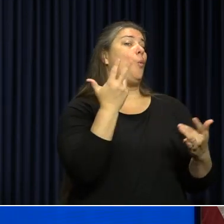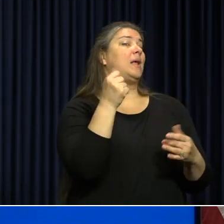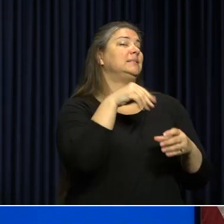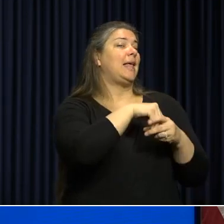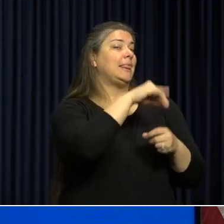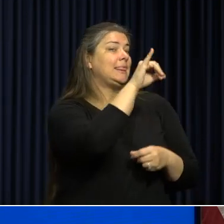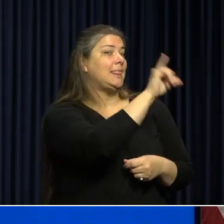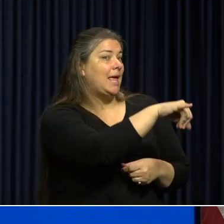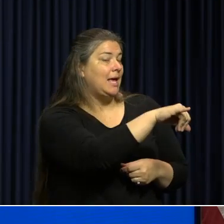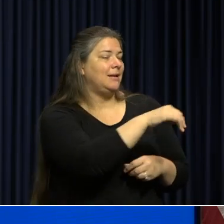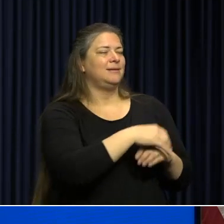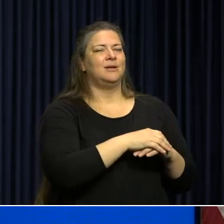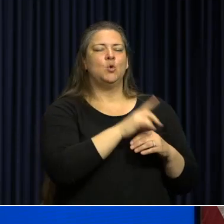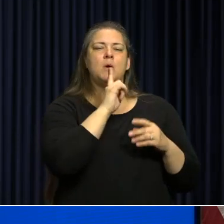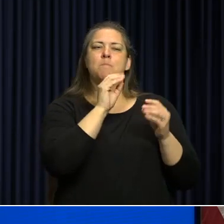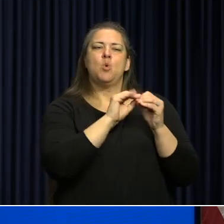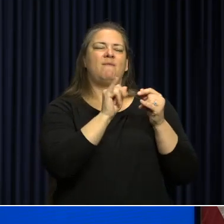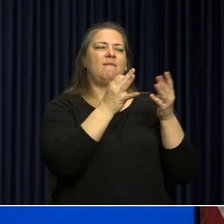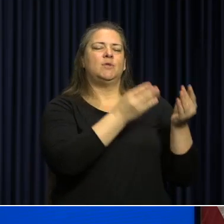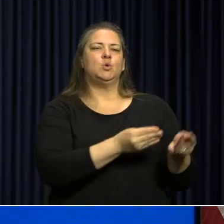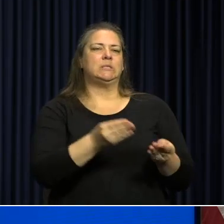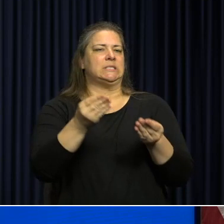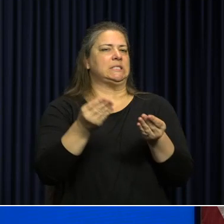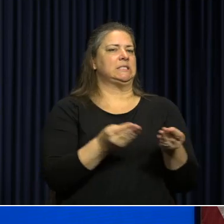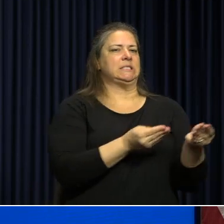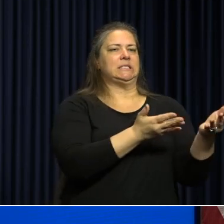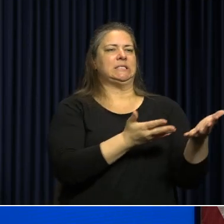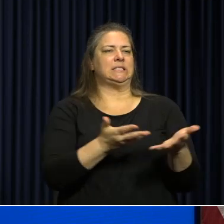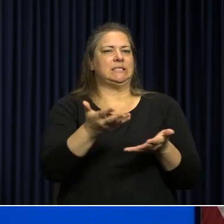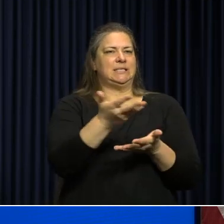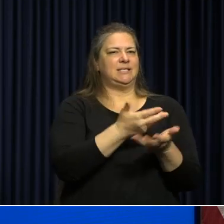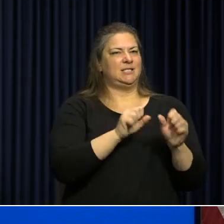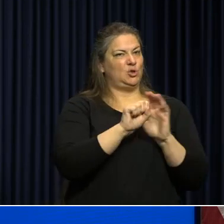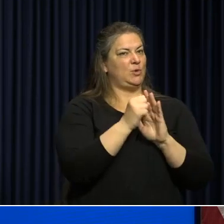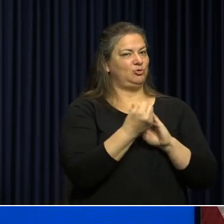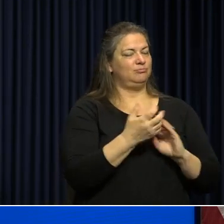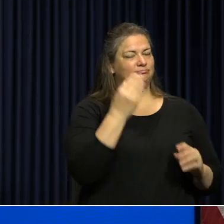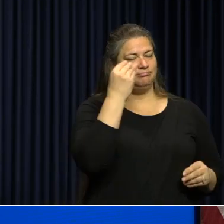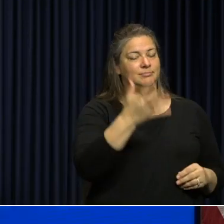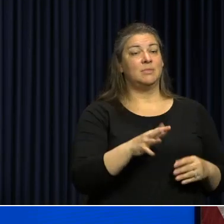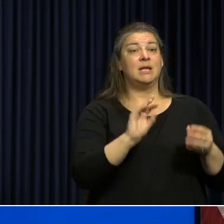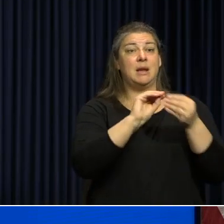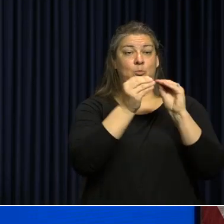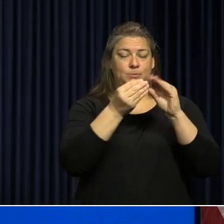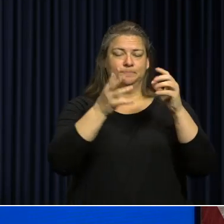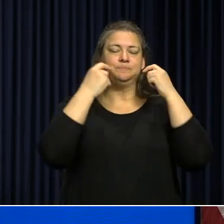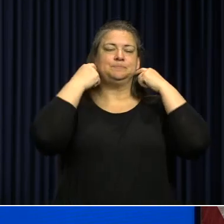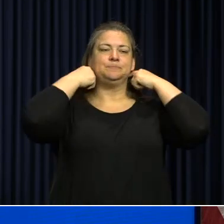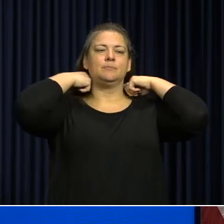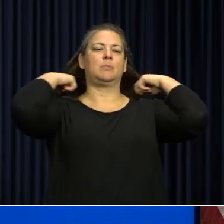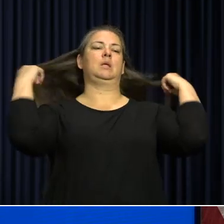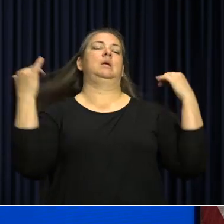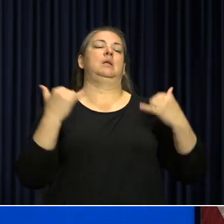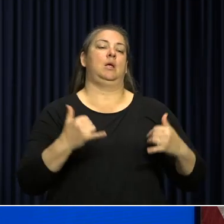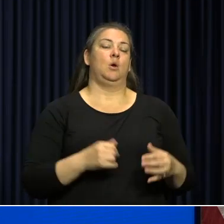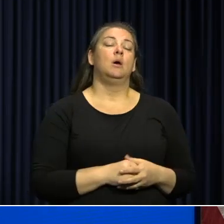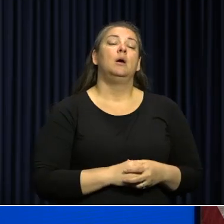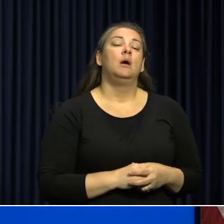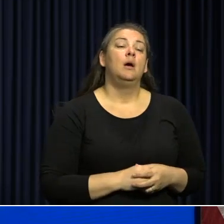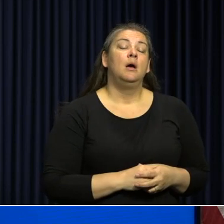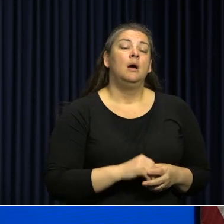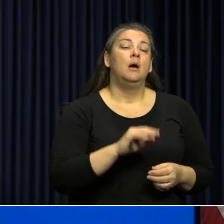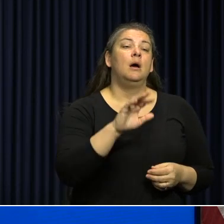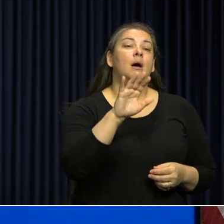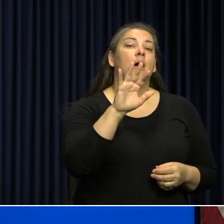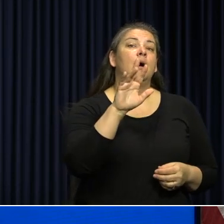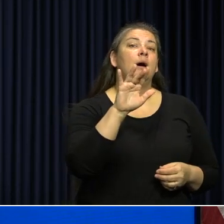Again, it's going to be a fluid situation. All right, our numbers today. Again, all